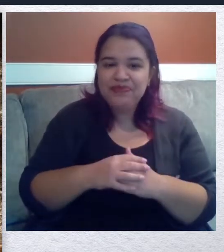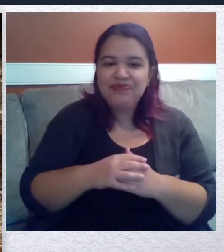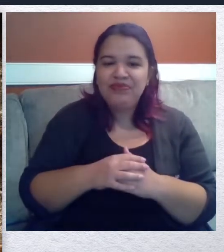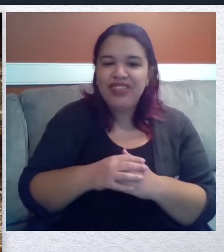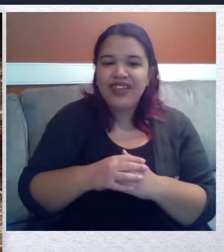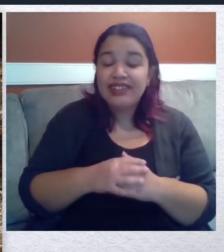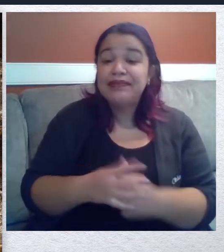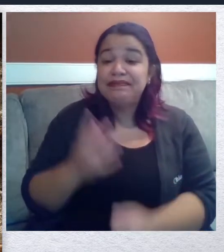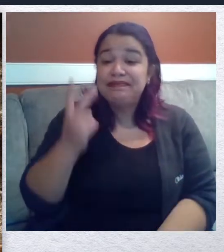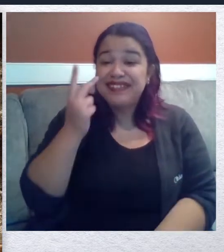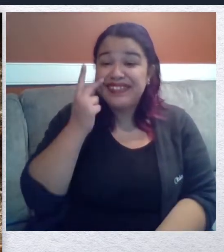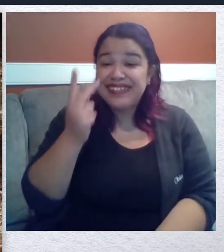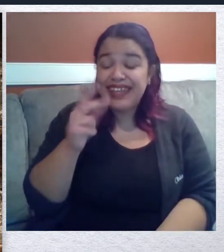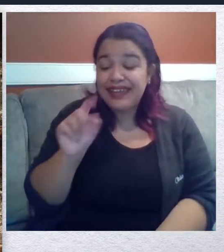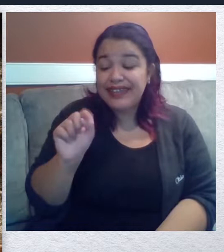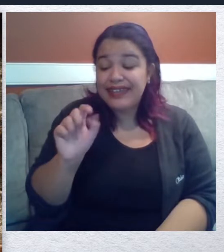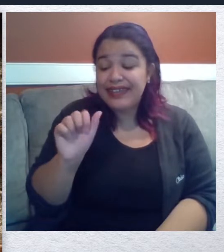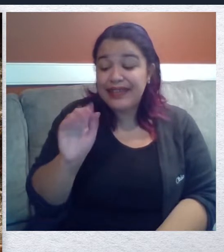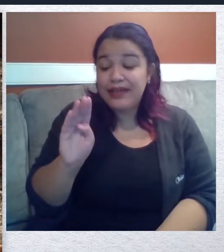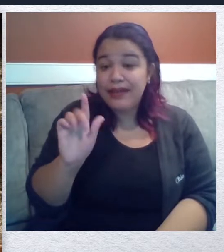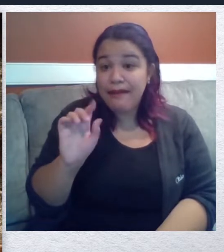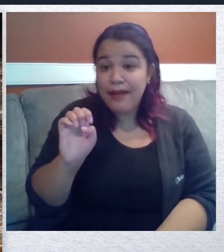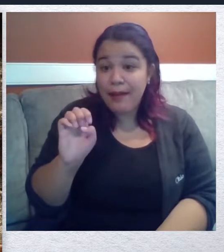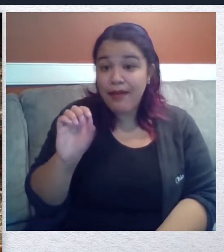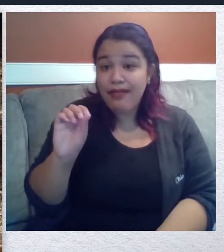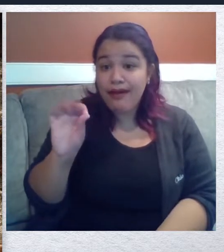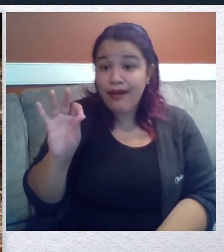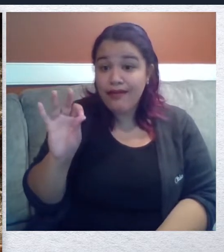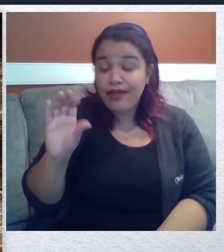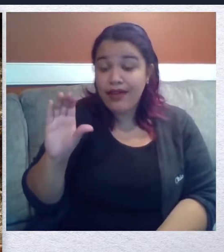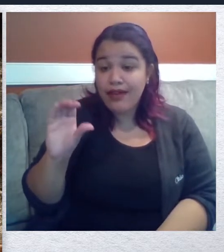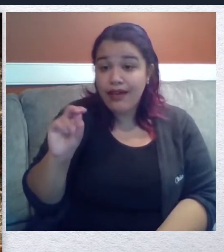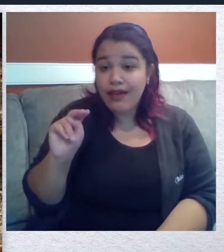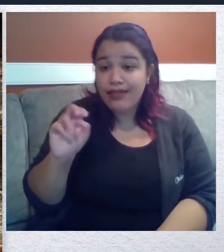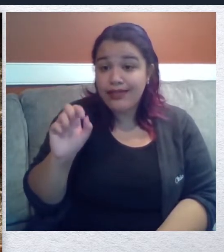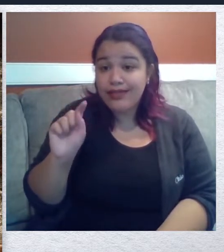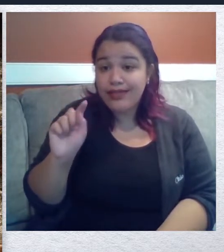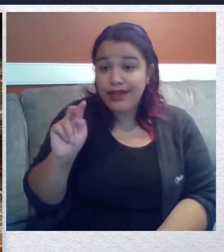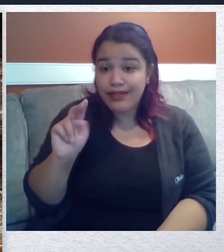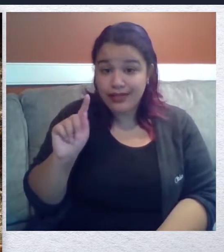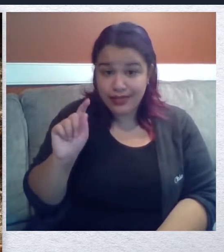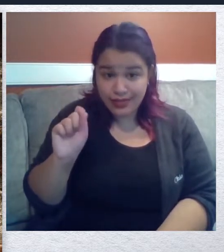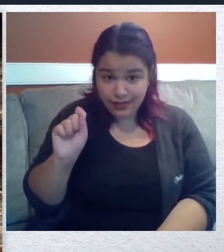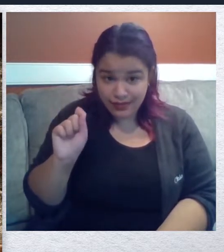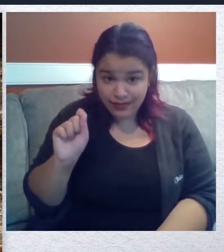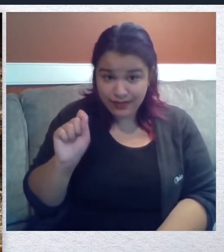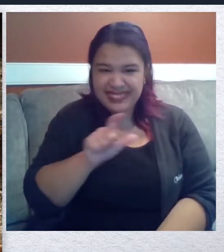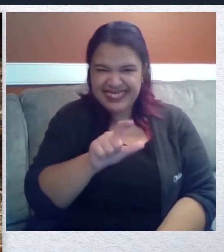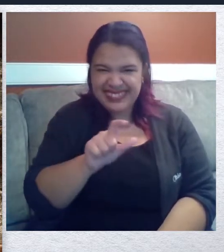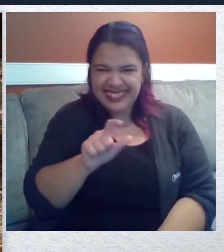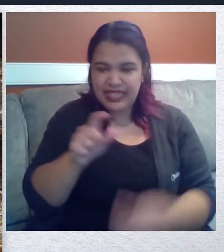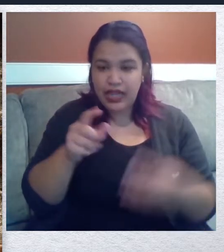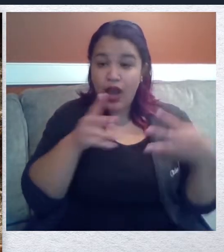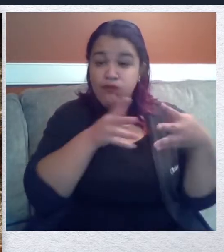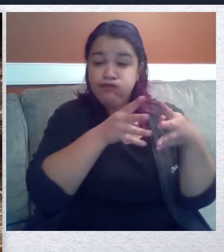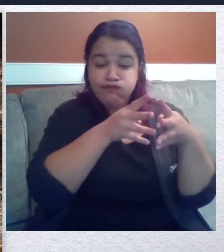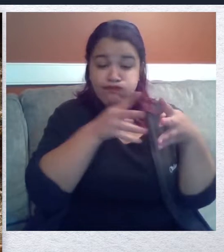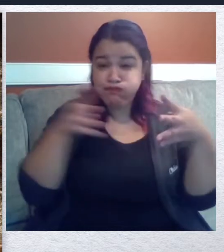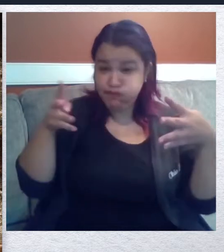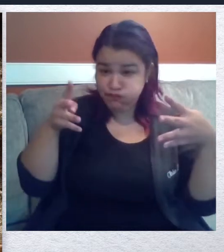to from the table of contents. So, for example, let's click on the virtual interview tip